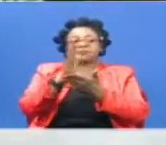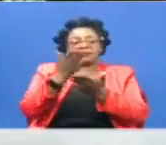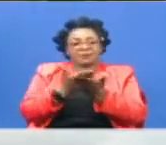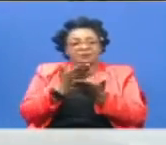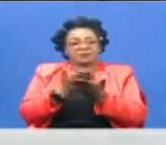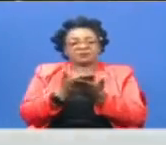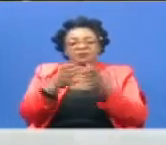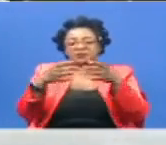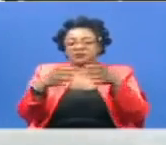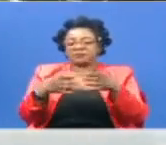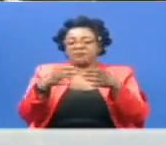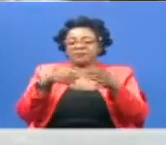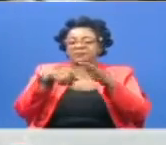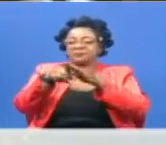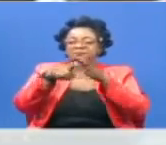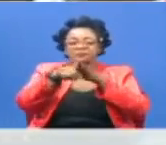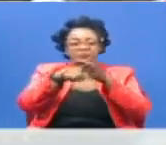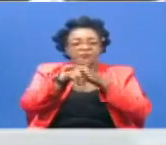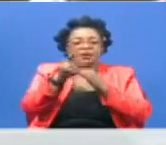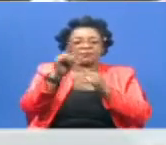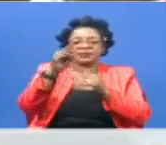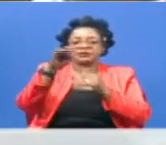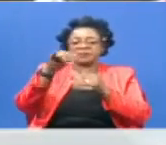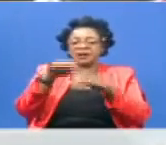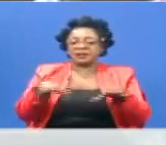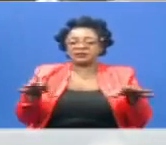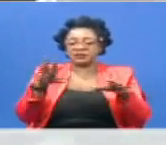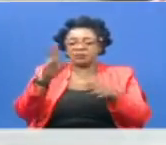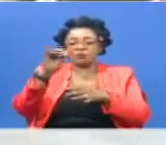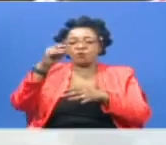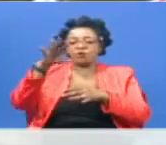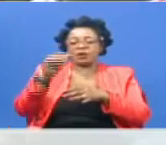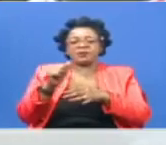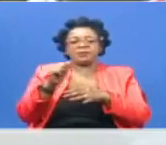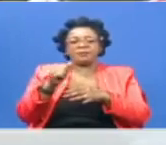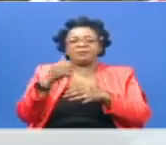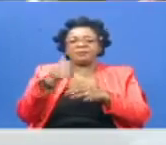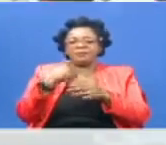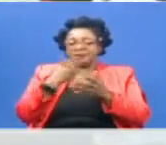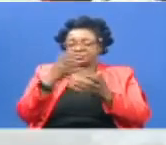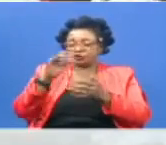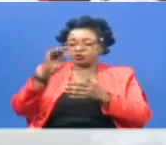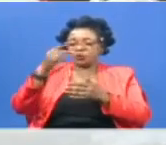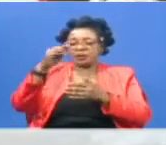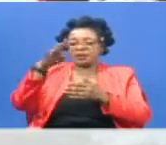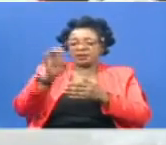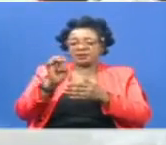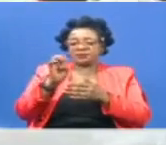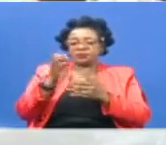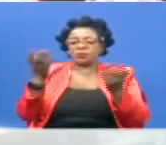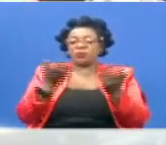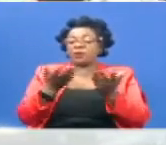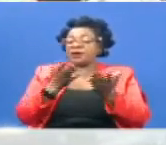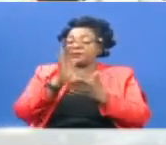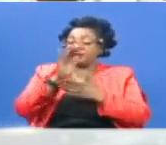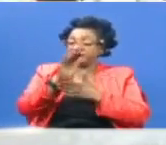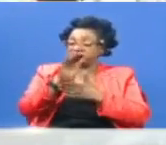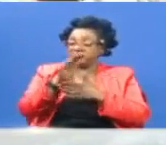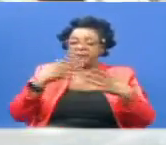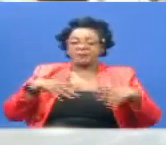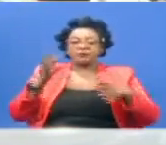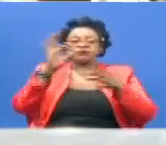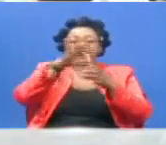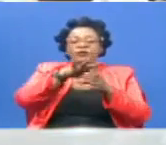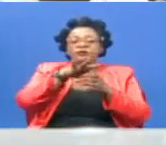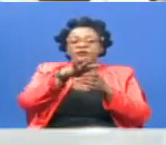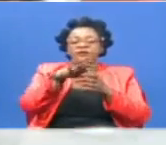team made stopovers at Kimaiti Market in Bumula constituency and Mchwele in Kabuchai, where they asked residents to vote for